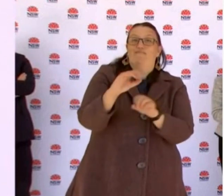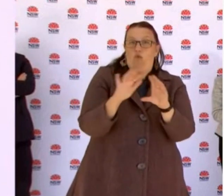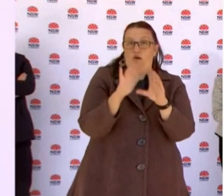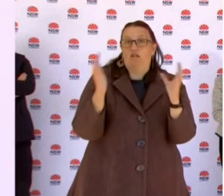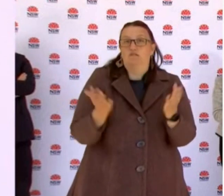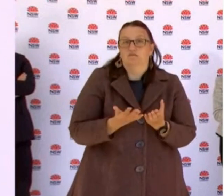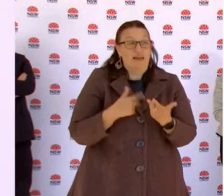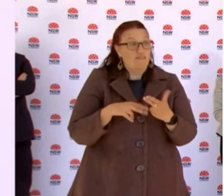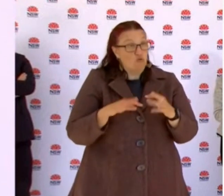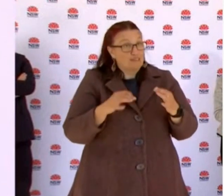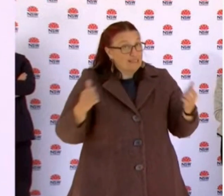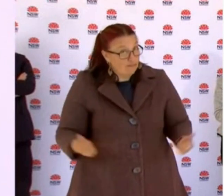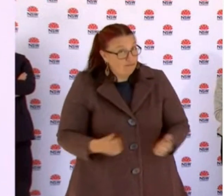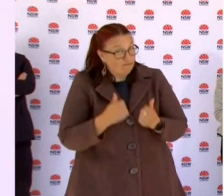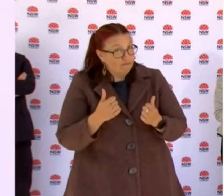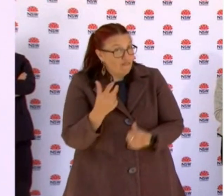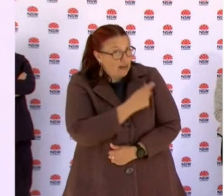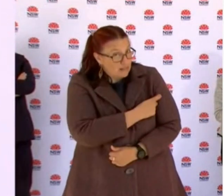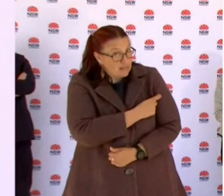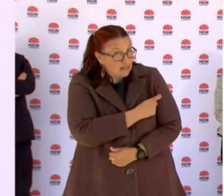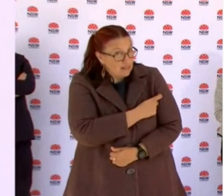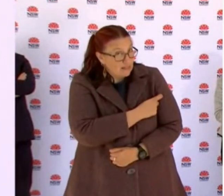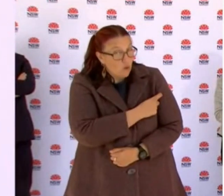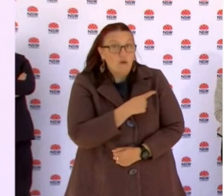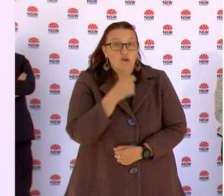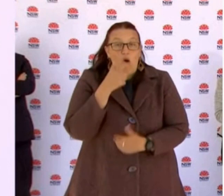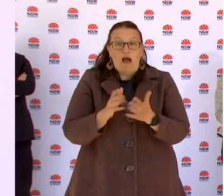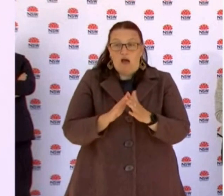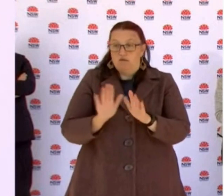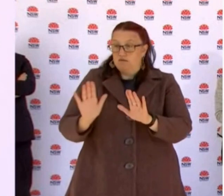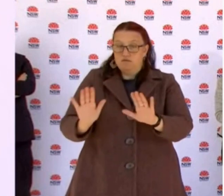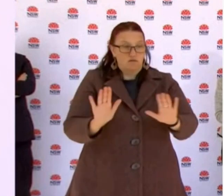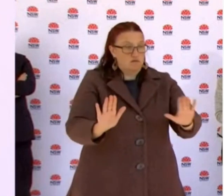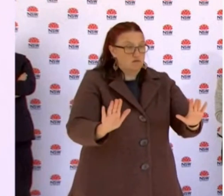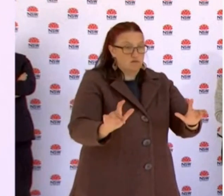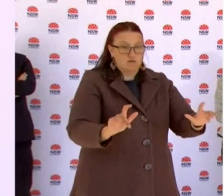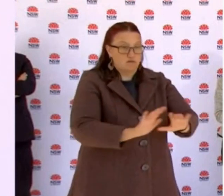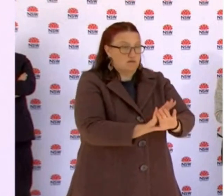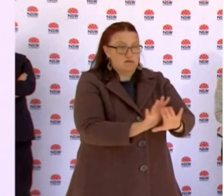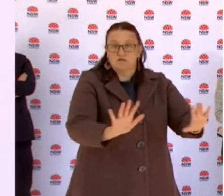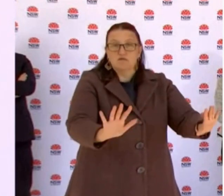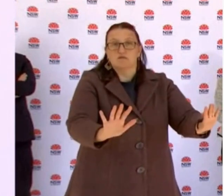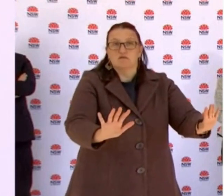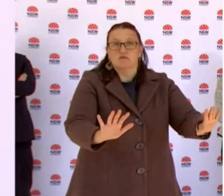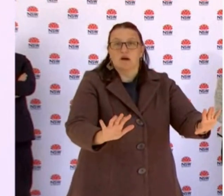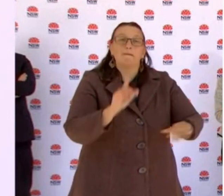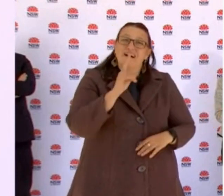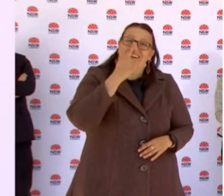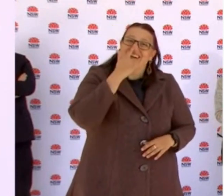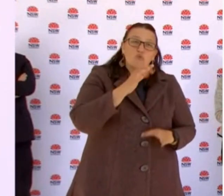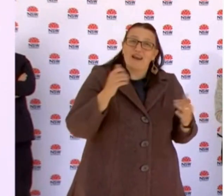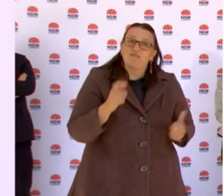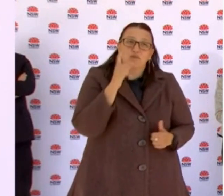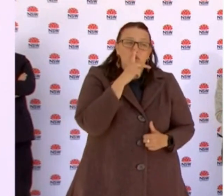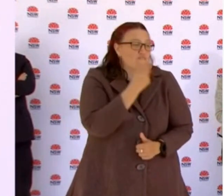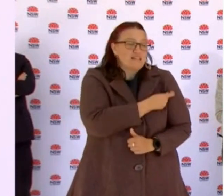do to keep the virus at bay. So all of us have to be COVID-safe. There aren't enough of us vaccinated to keep everybody safe, and just